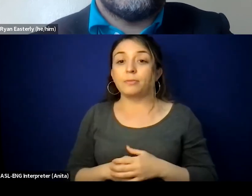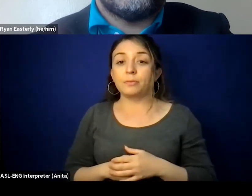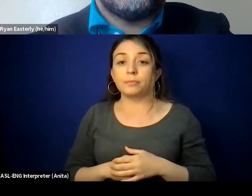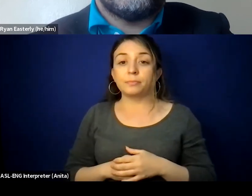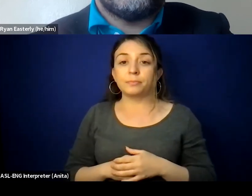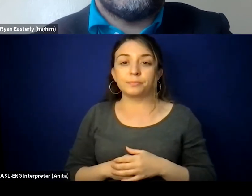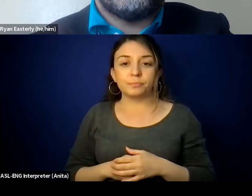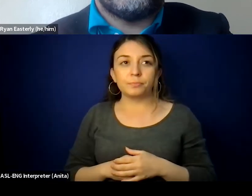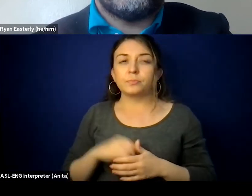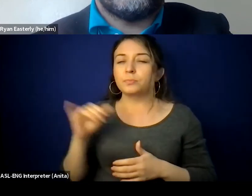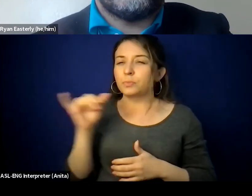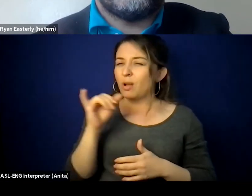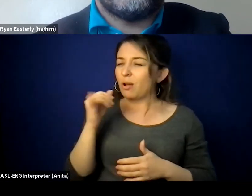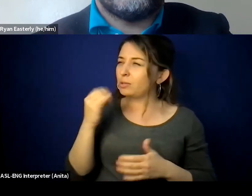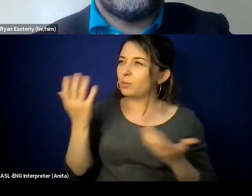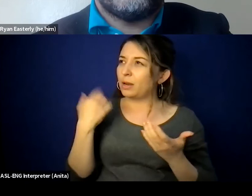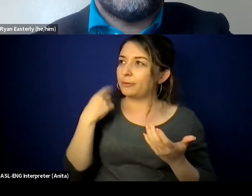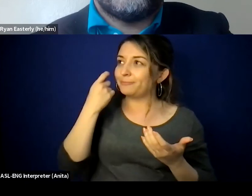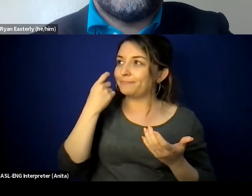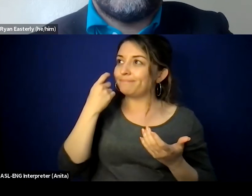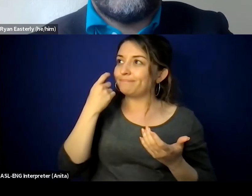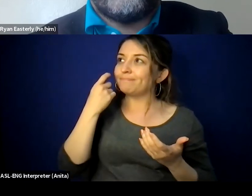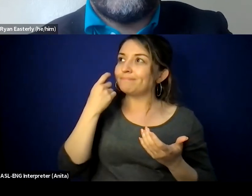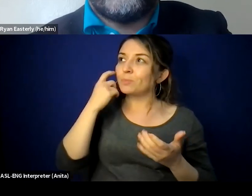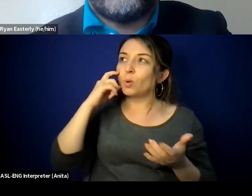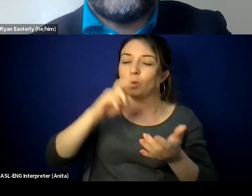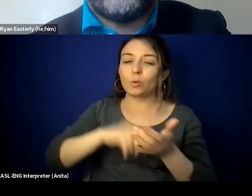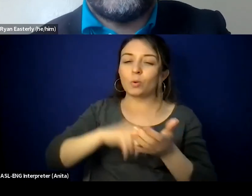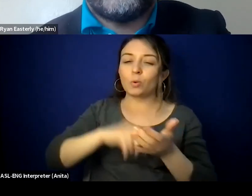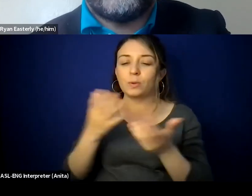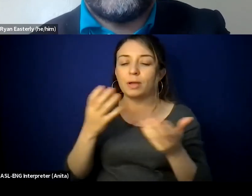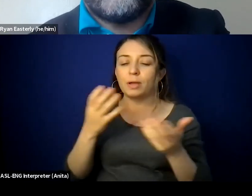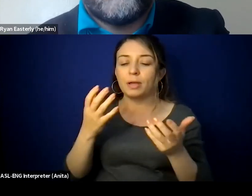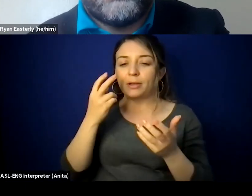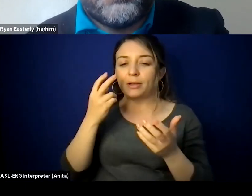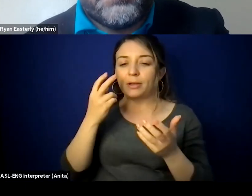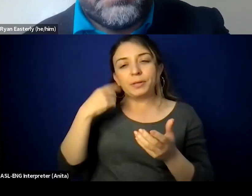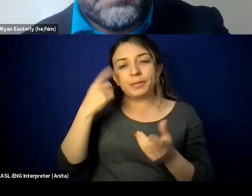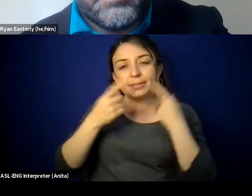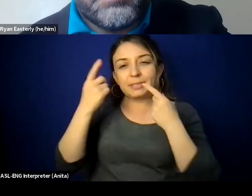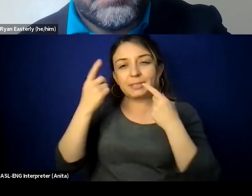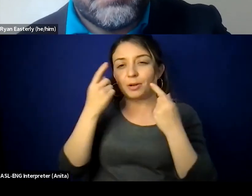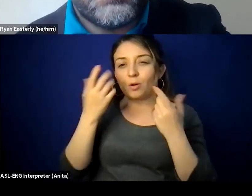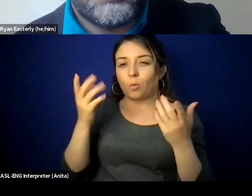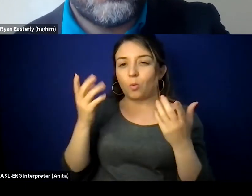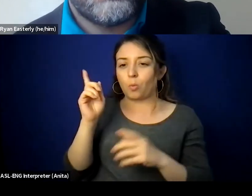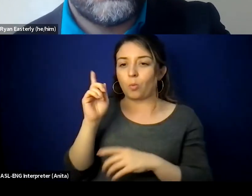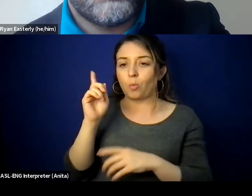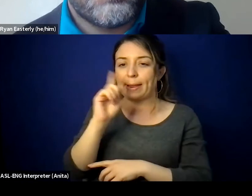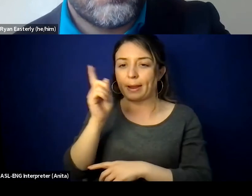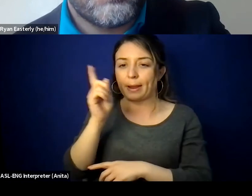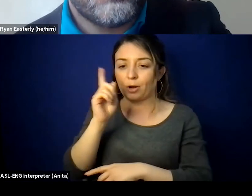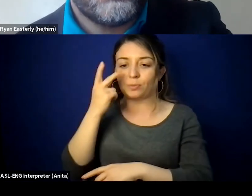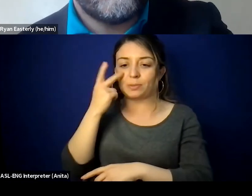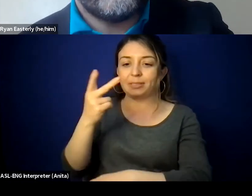noting, it's really fascinating in following this, that when you think about where power is moving, where you are